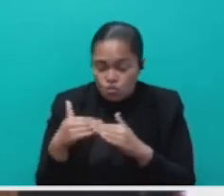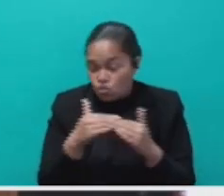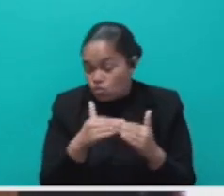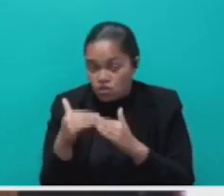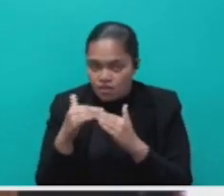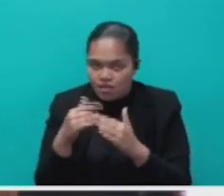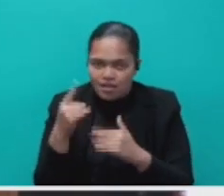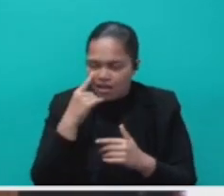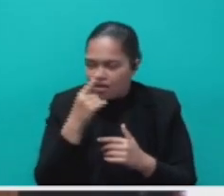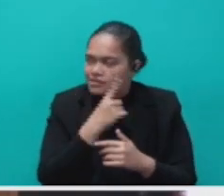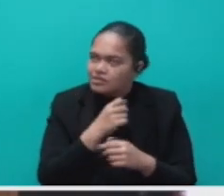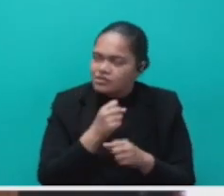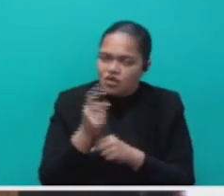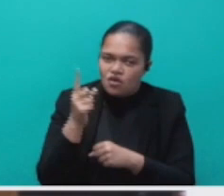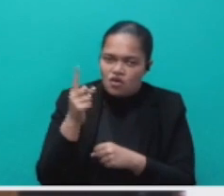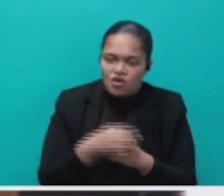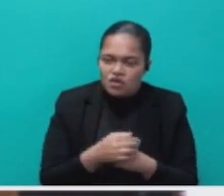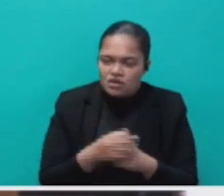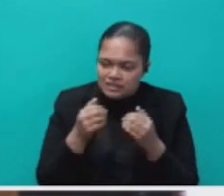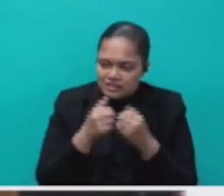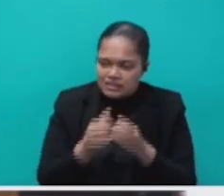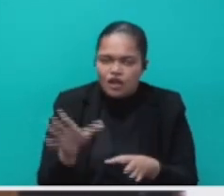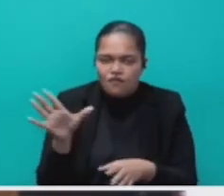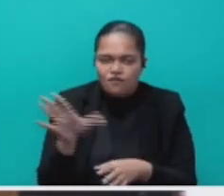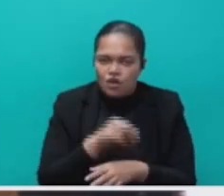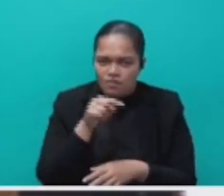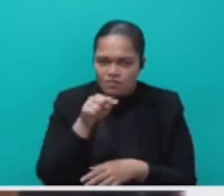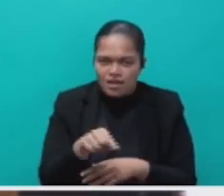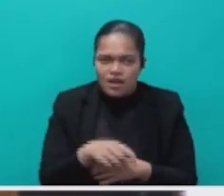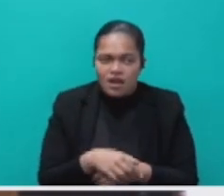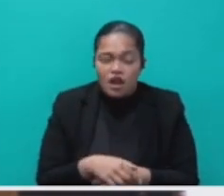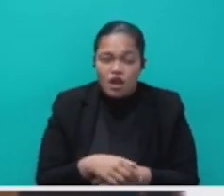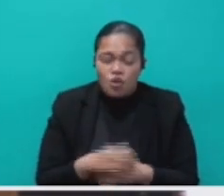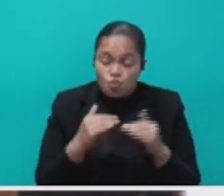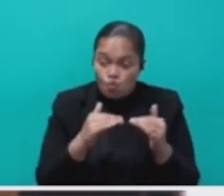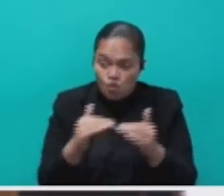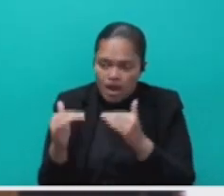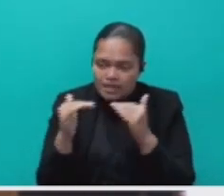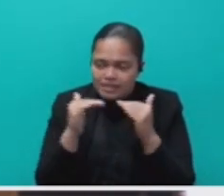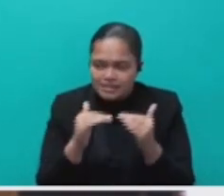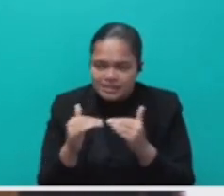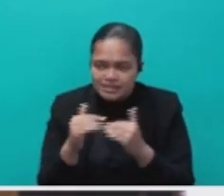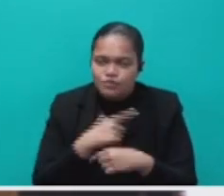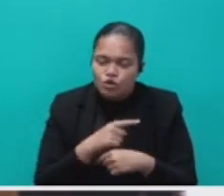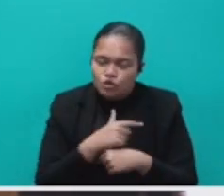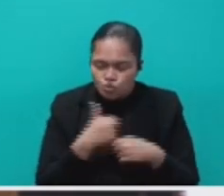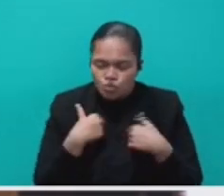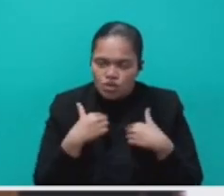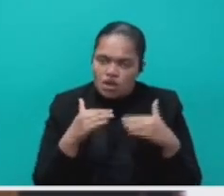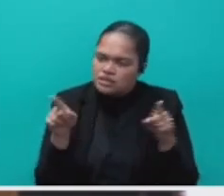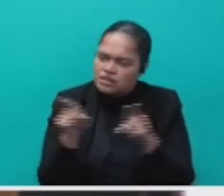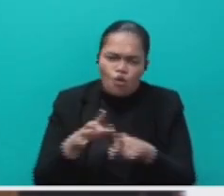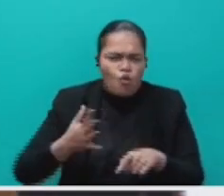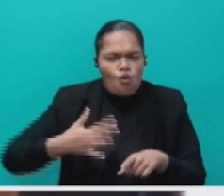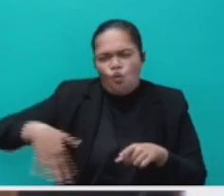God. Starts from there. Equality, because we are equal in the eyes of